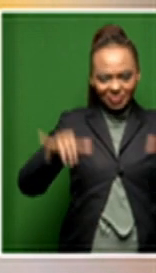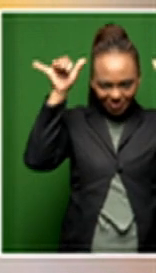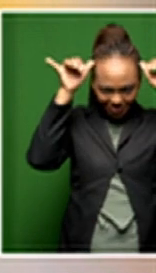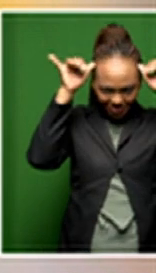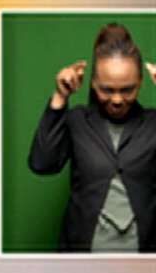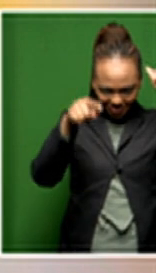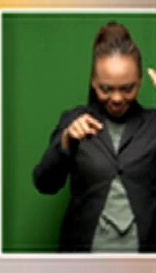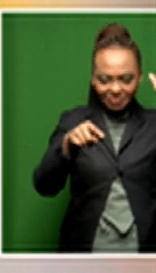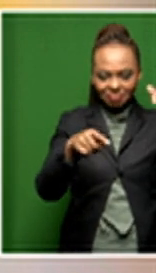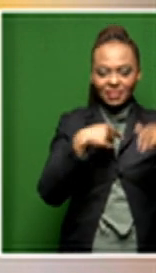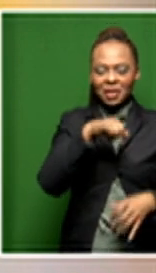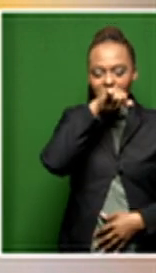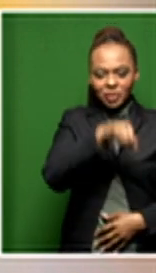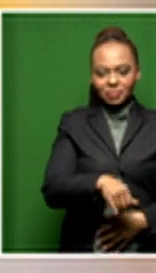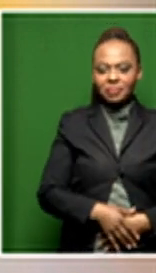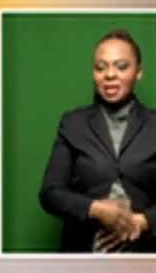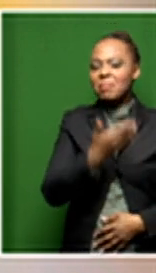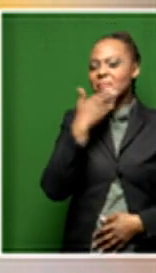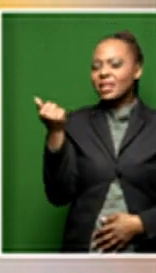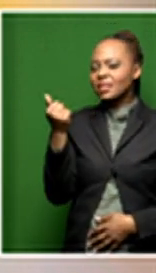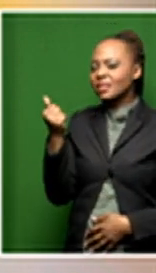the best way of cooking tripe?